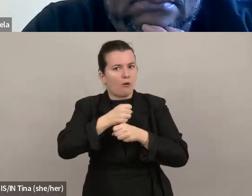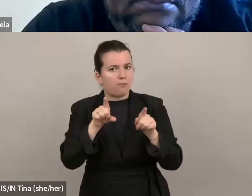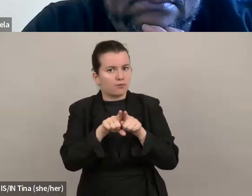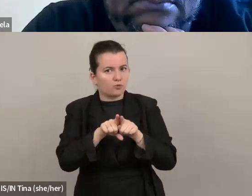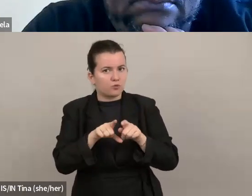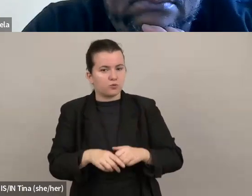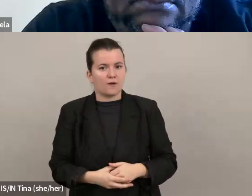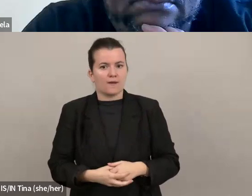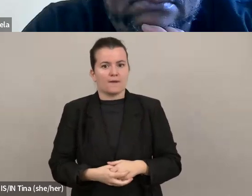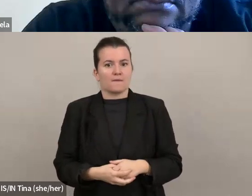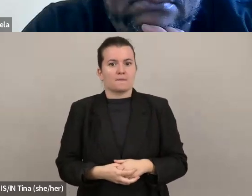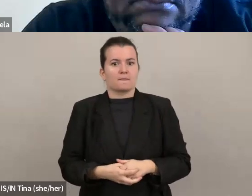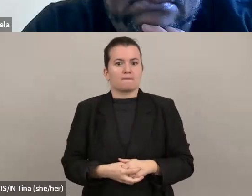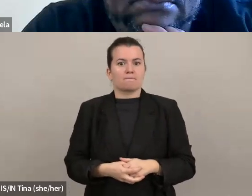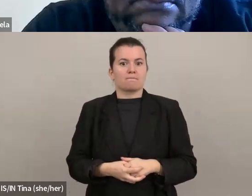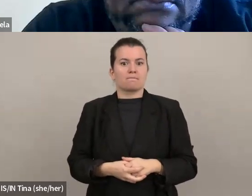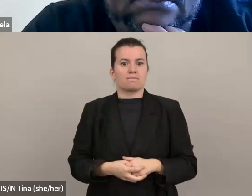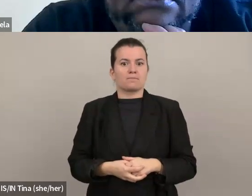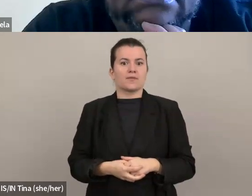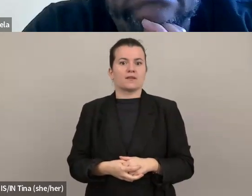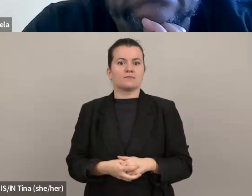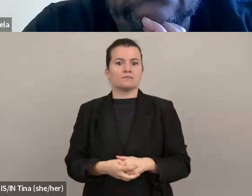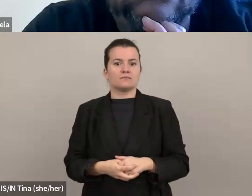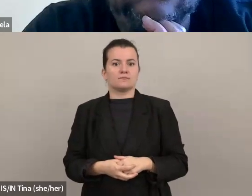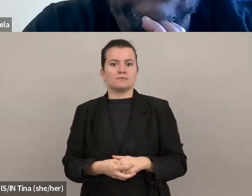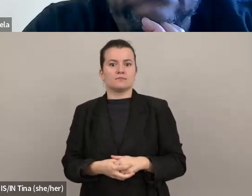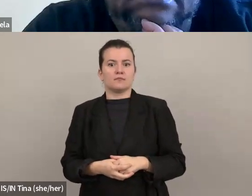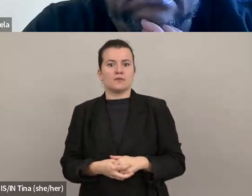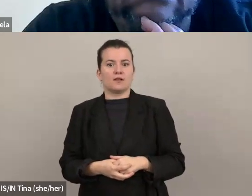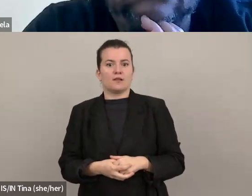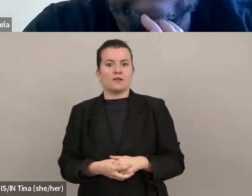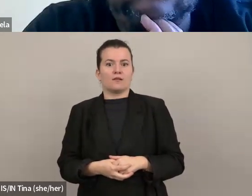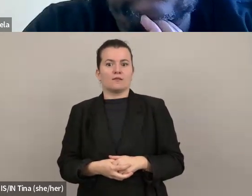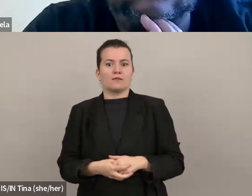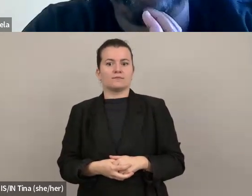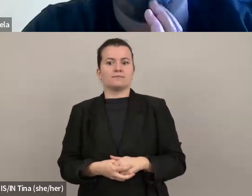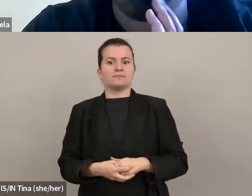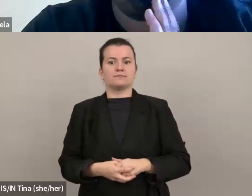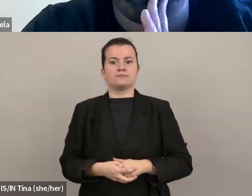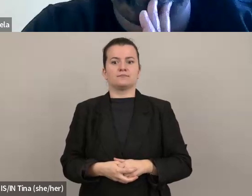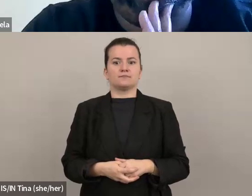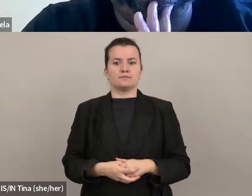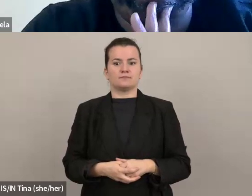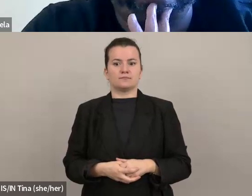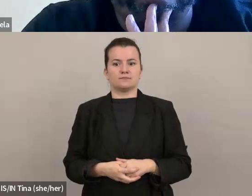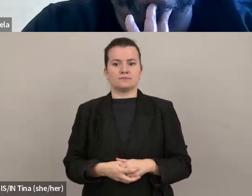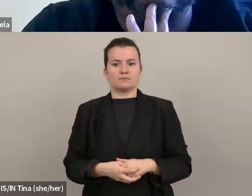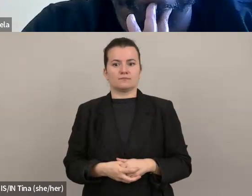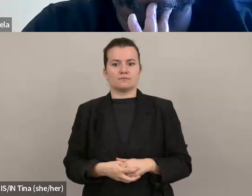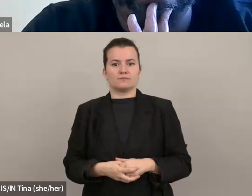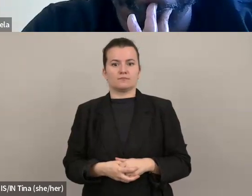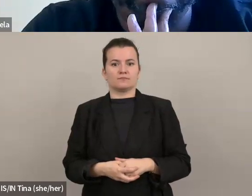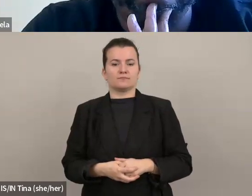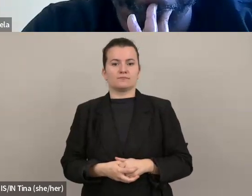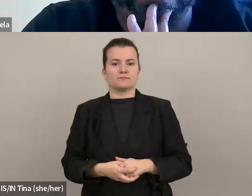some places like those co-working space in the city, then you can maybe find access